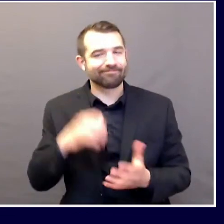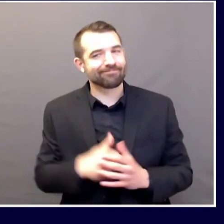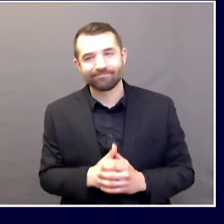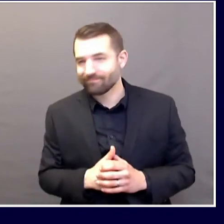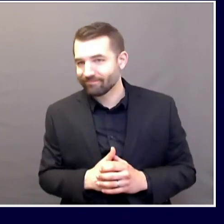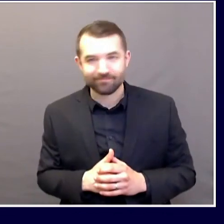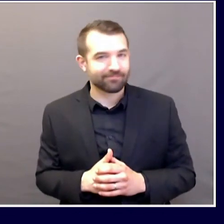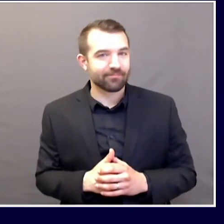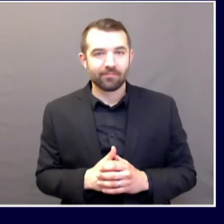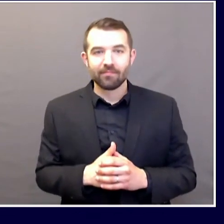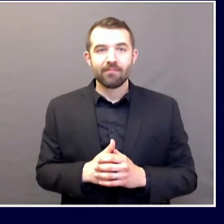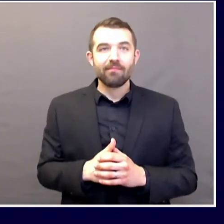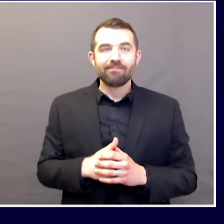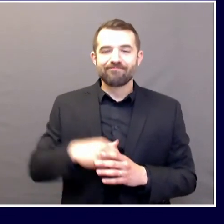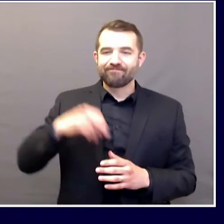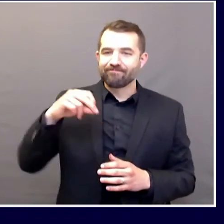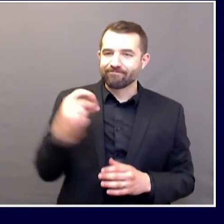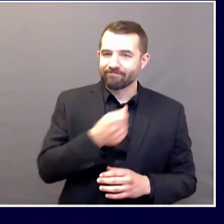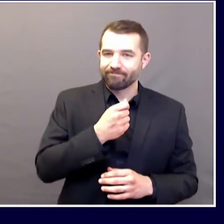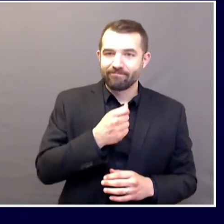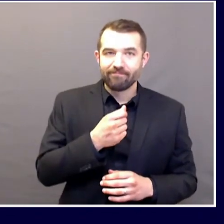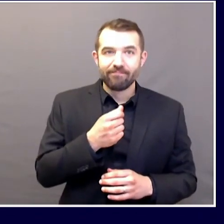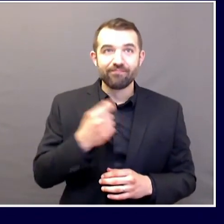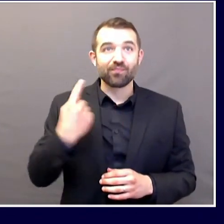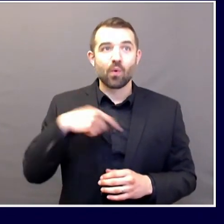Overall, Maine will be receiving